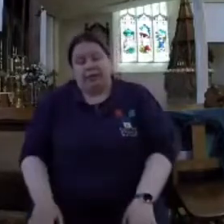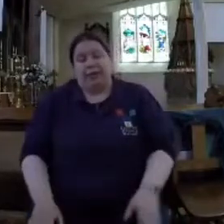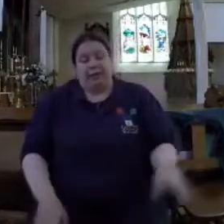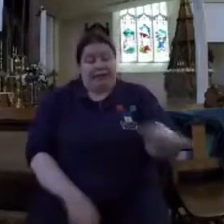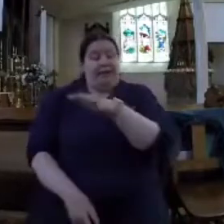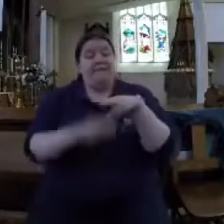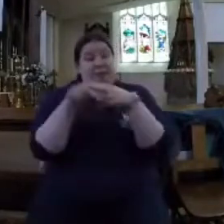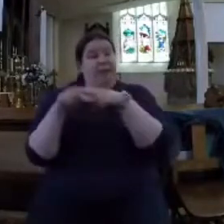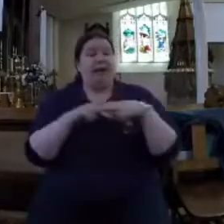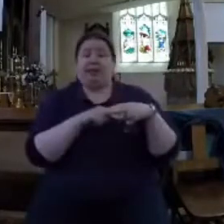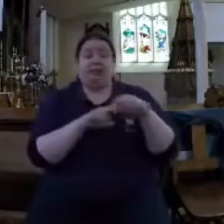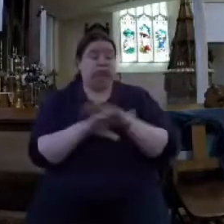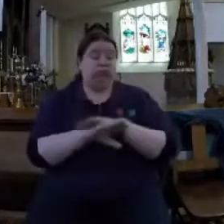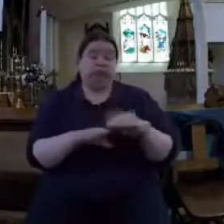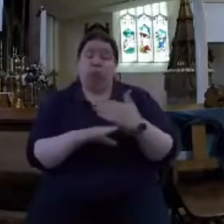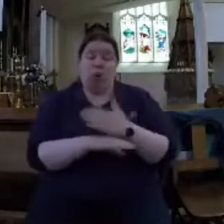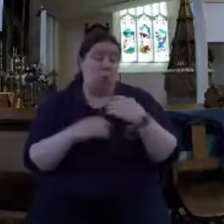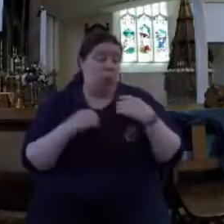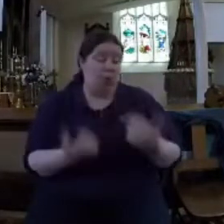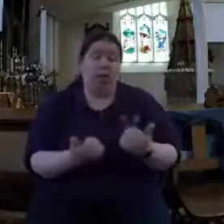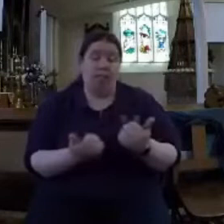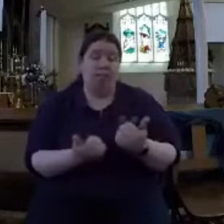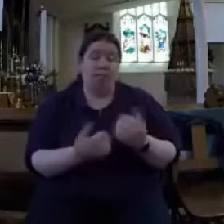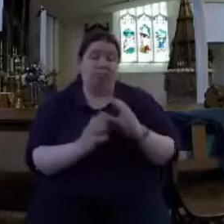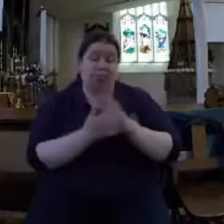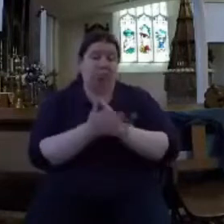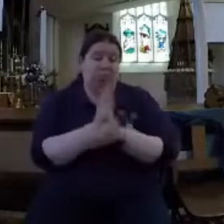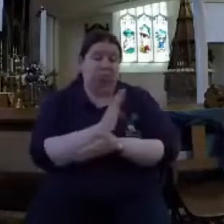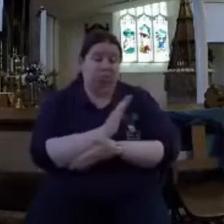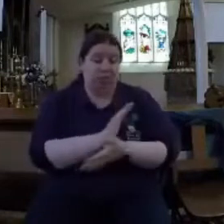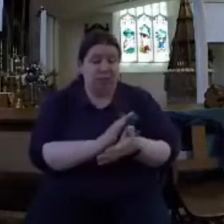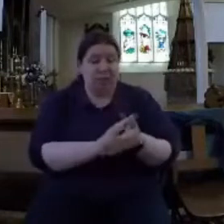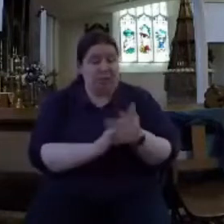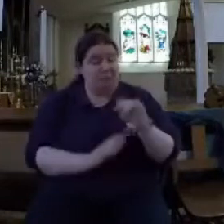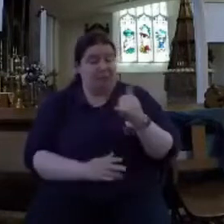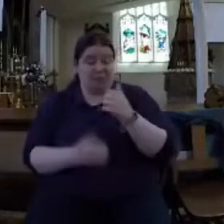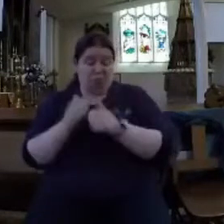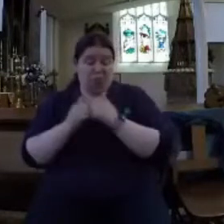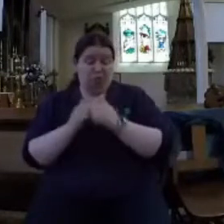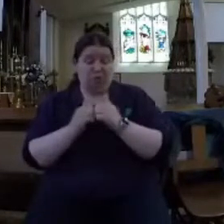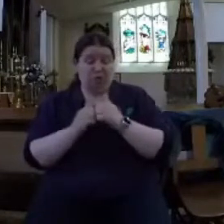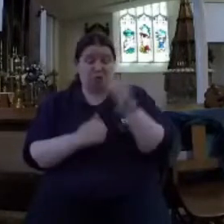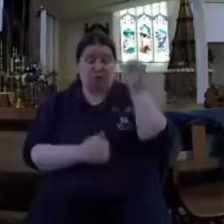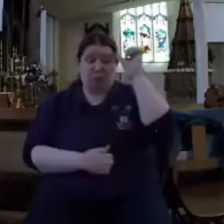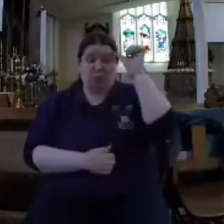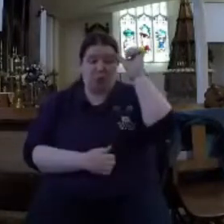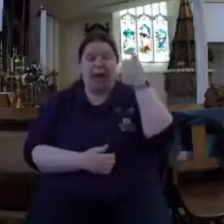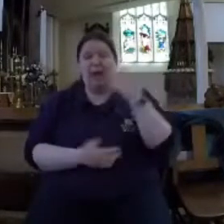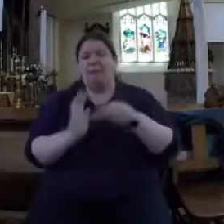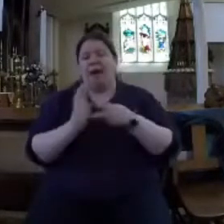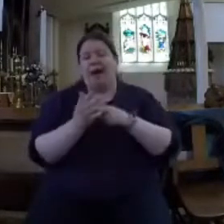Dysfunctional family. Maybe the brothers had their wits about them, after all, because their cover-up